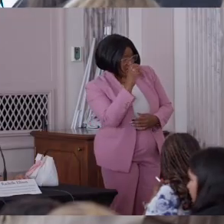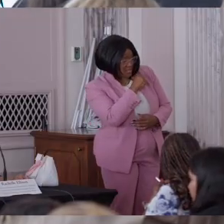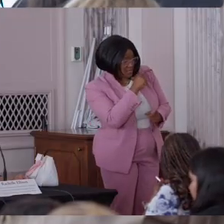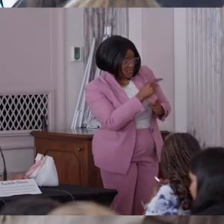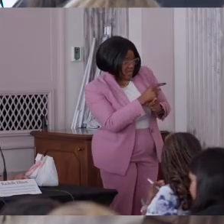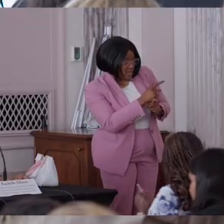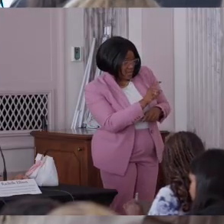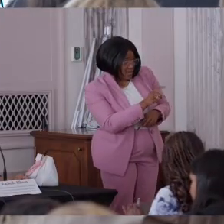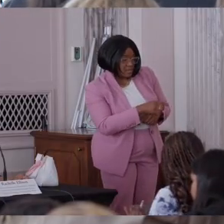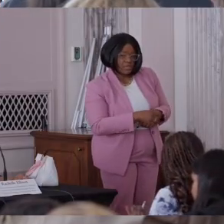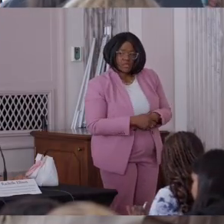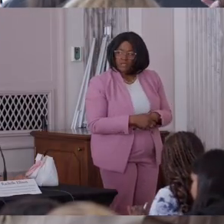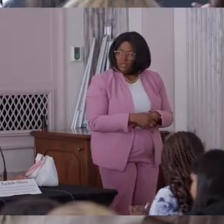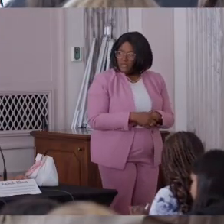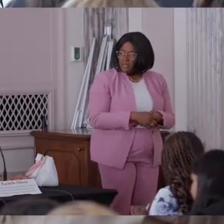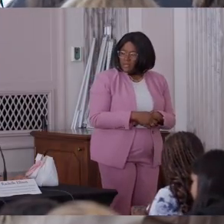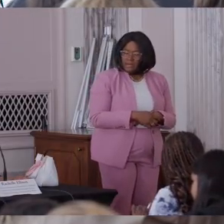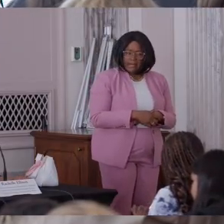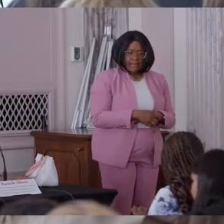correct?